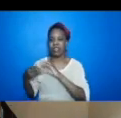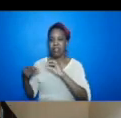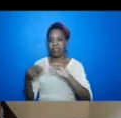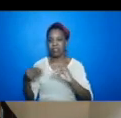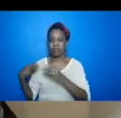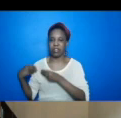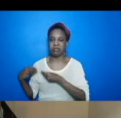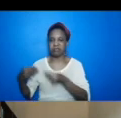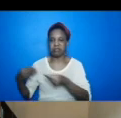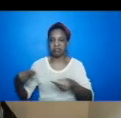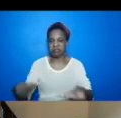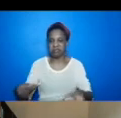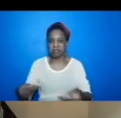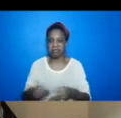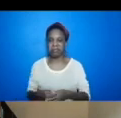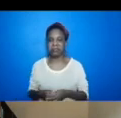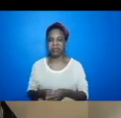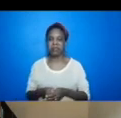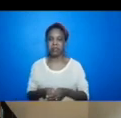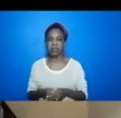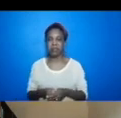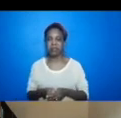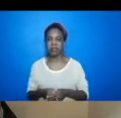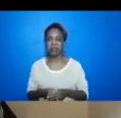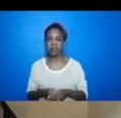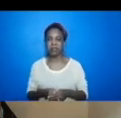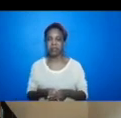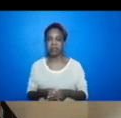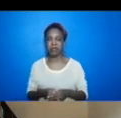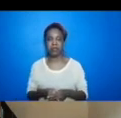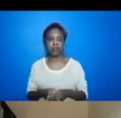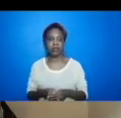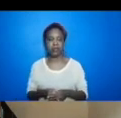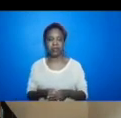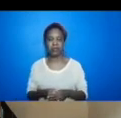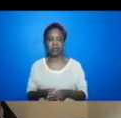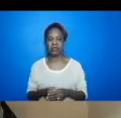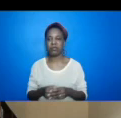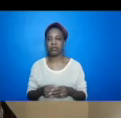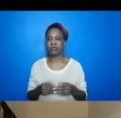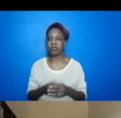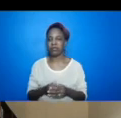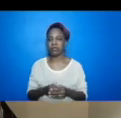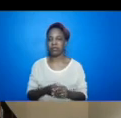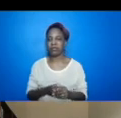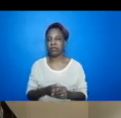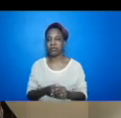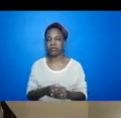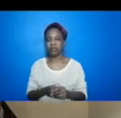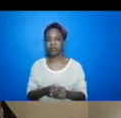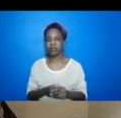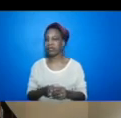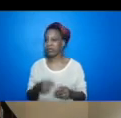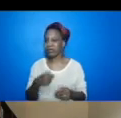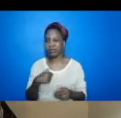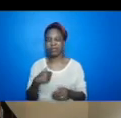the transformative community conferencing process. So let me just do this. I'm breezing through this. You may want